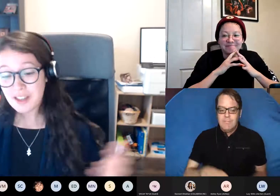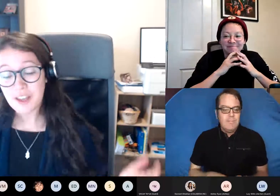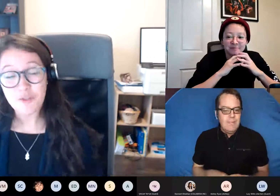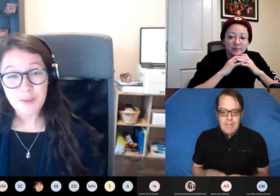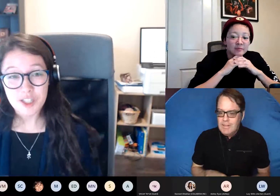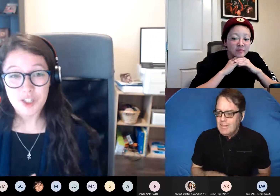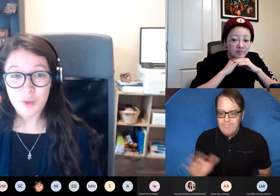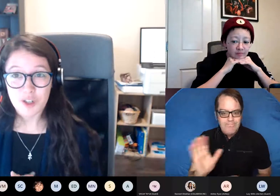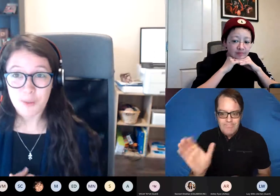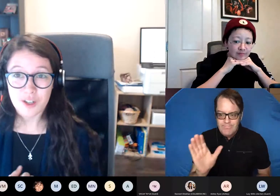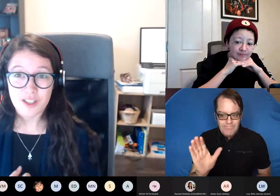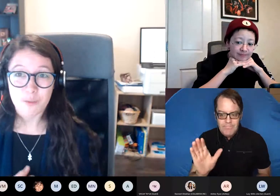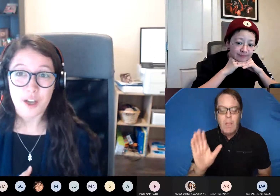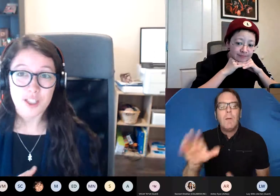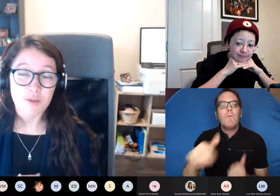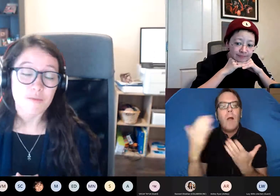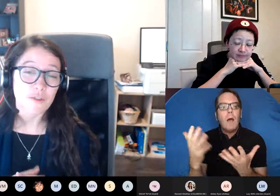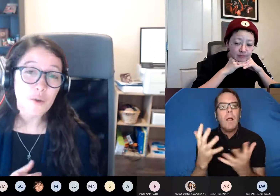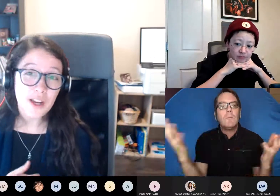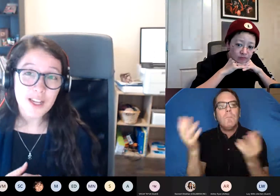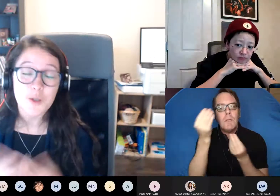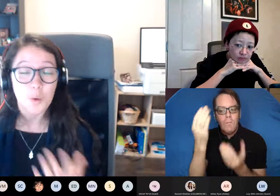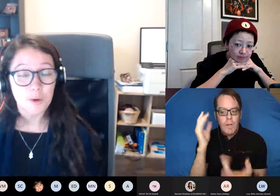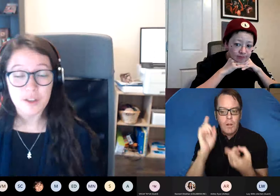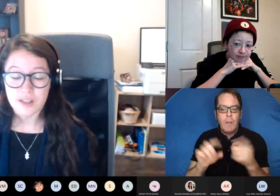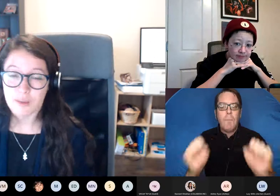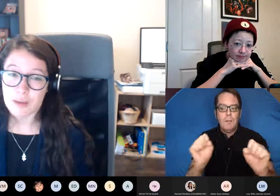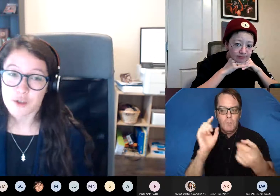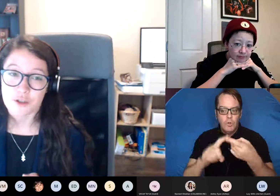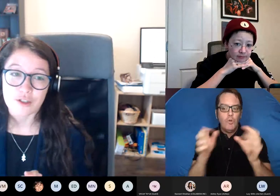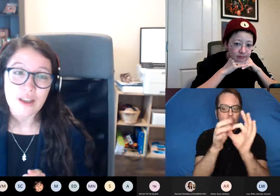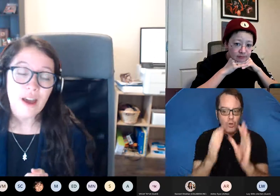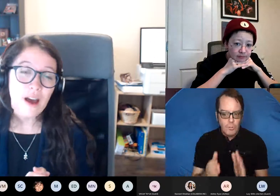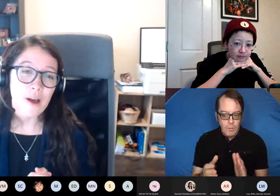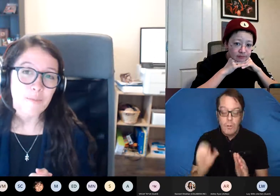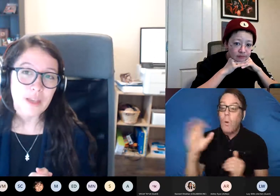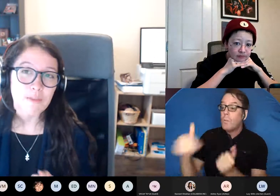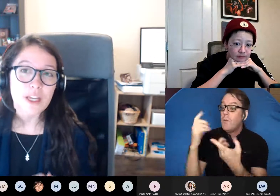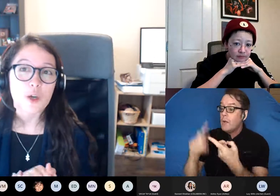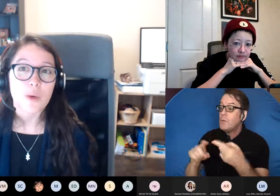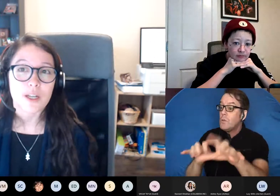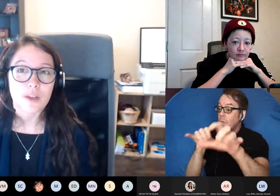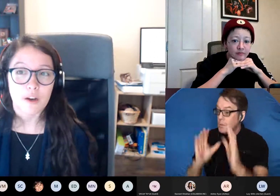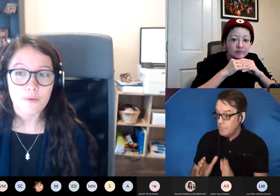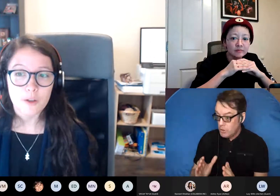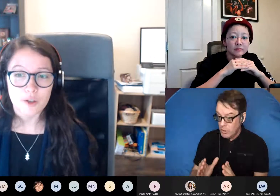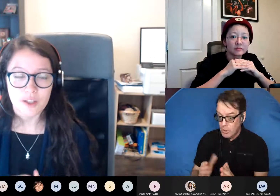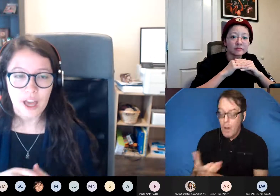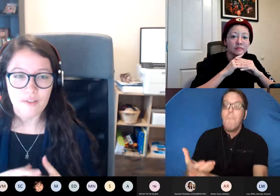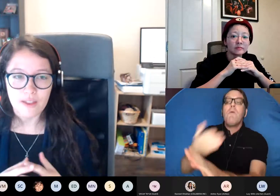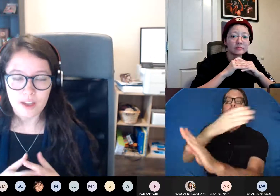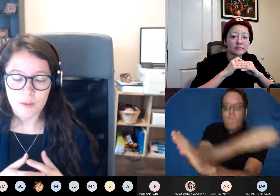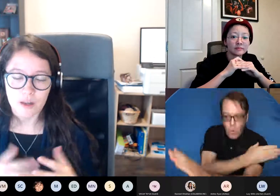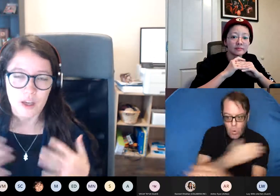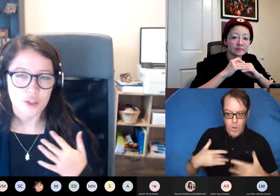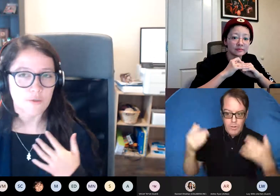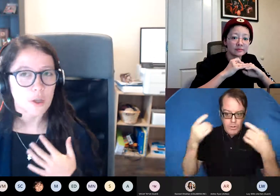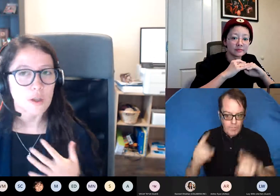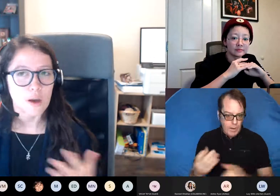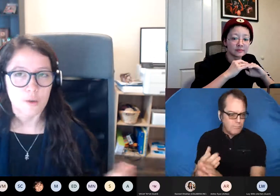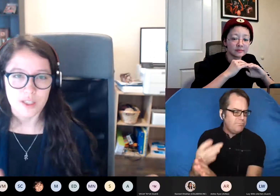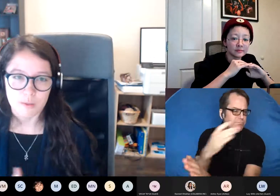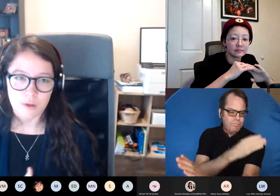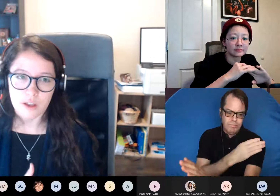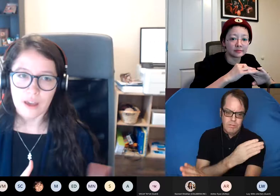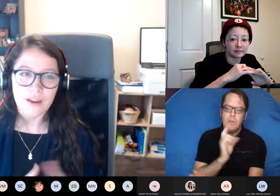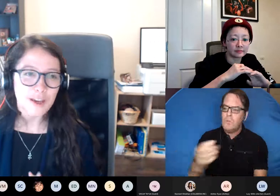much information to interpreters as possible beforehand or real-time captioners can be incredibly helpful in just having that communication flow